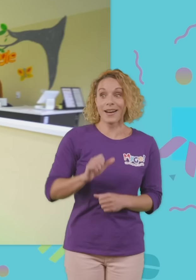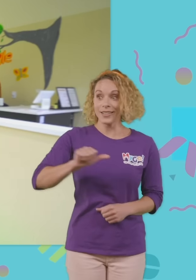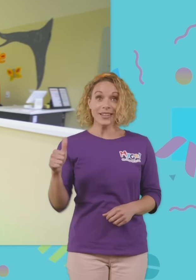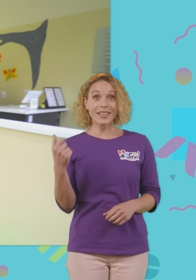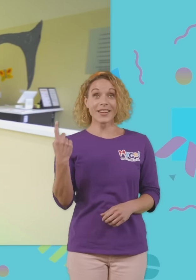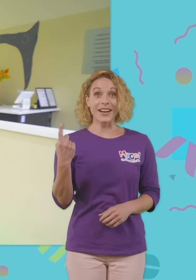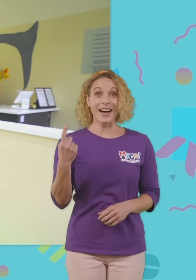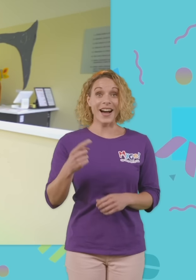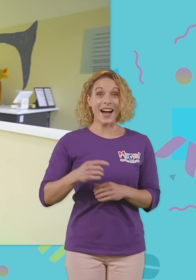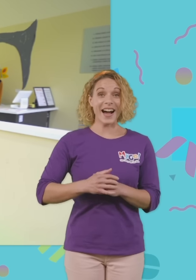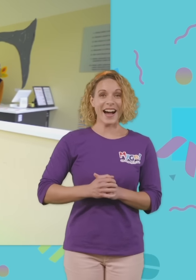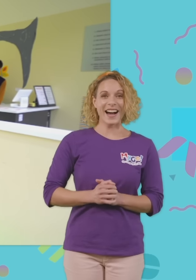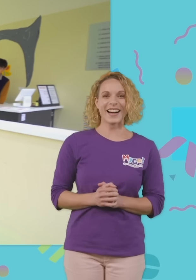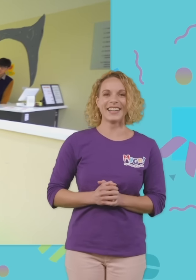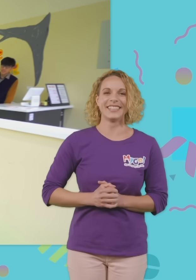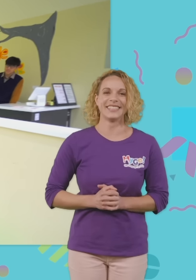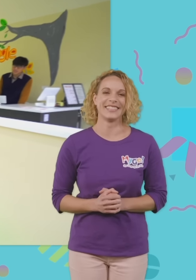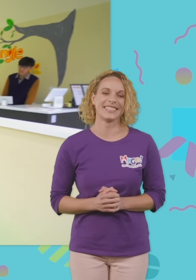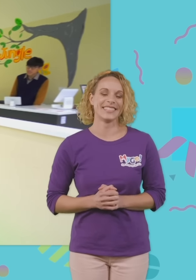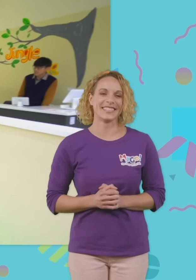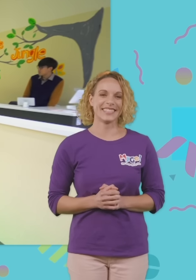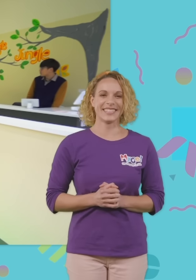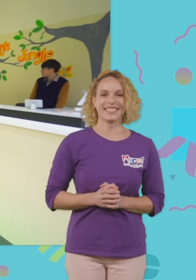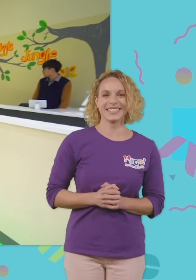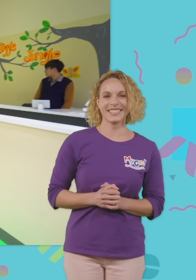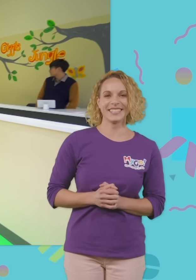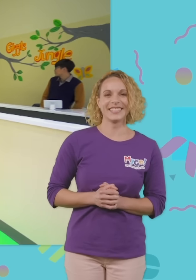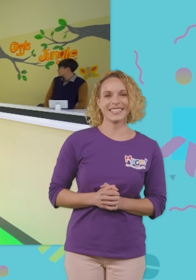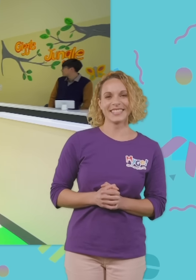Whoa! Here's another one!